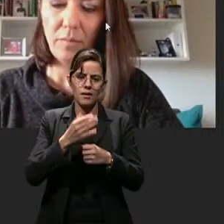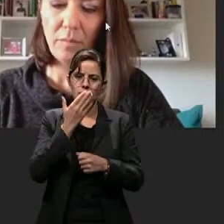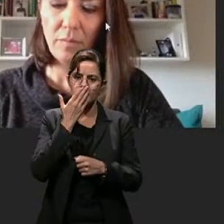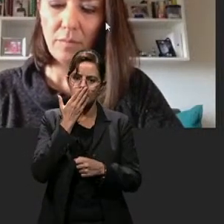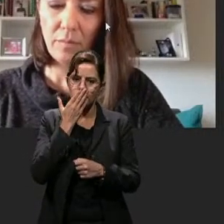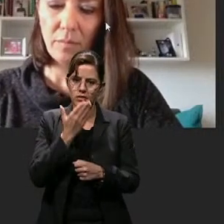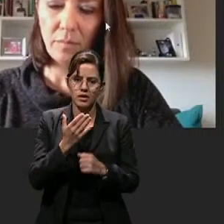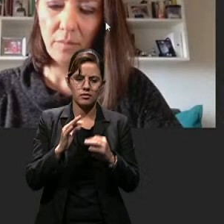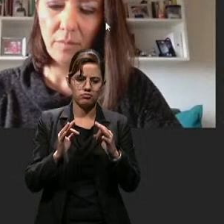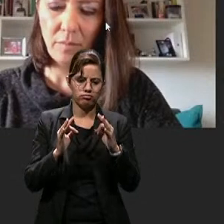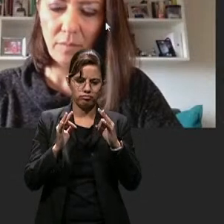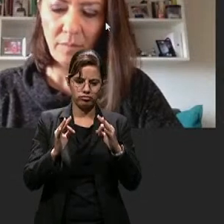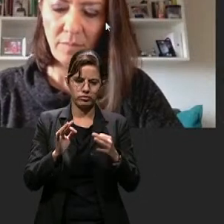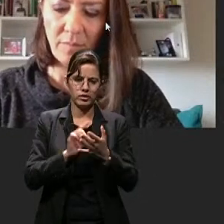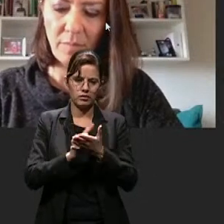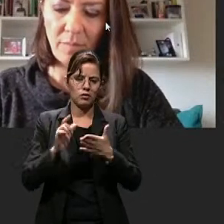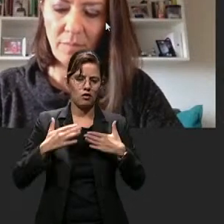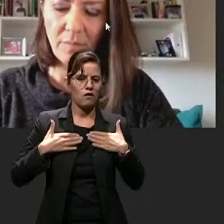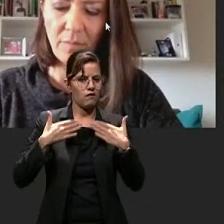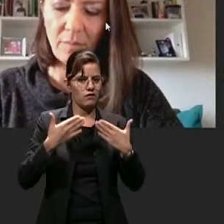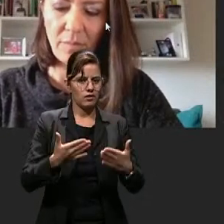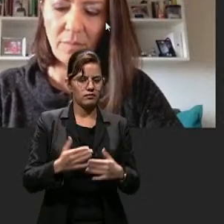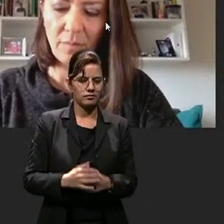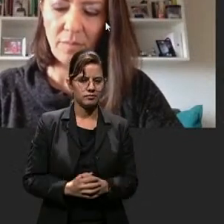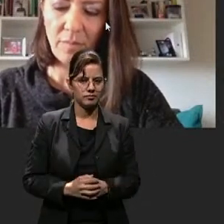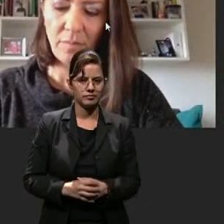be clean and reliable.